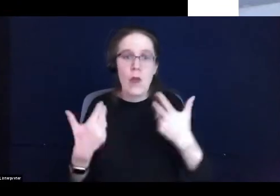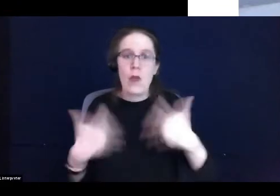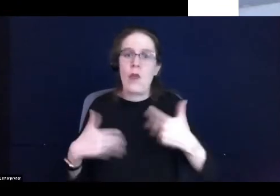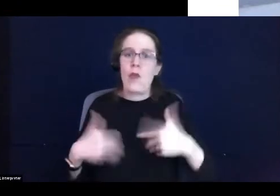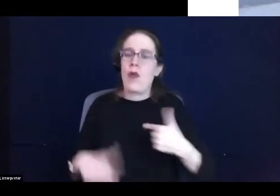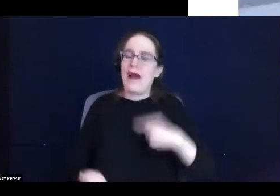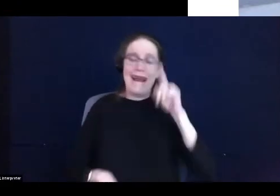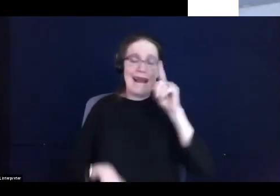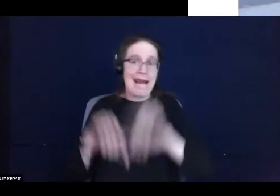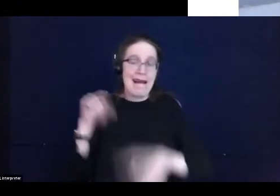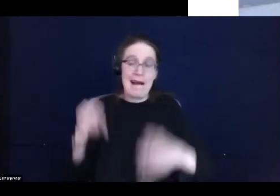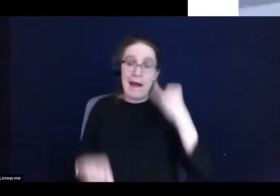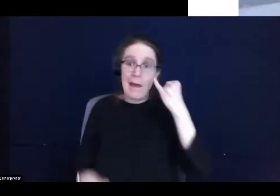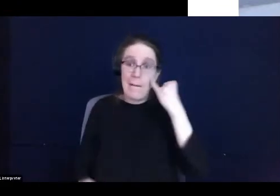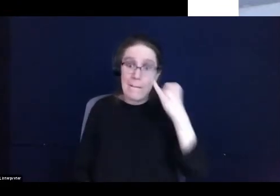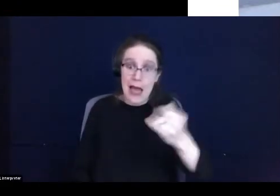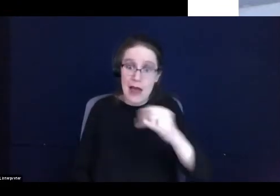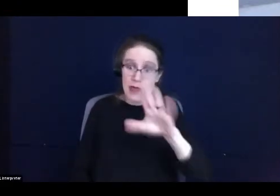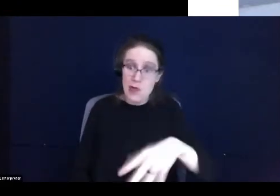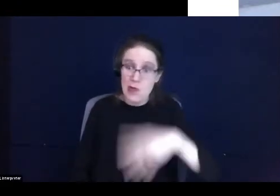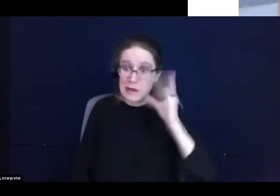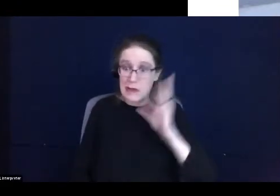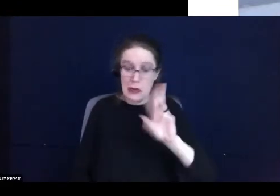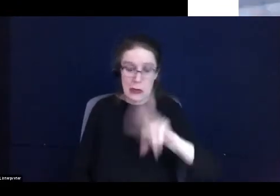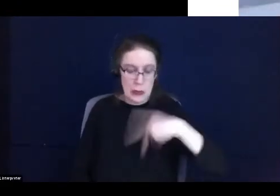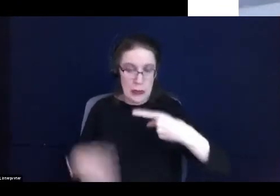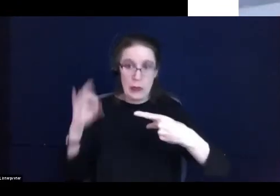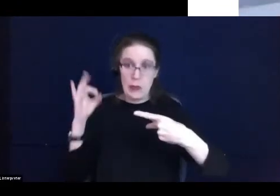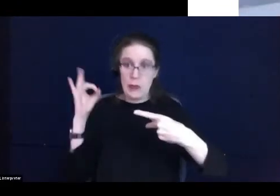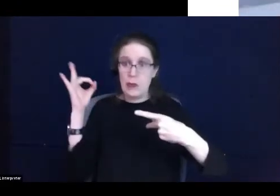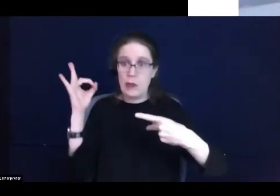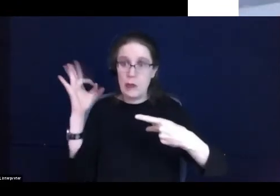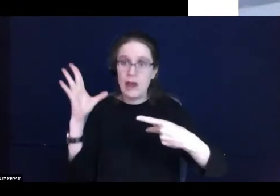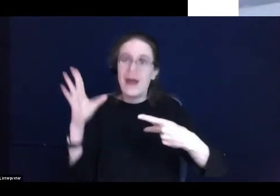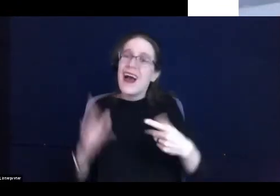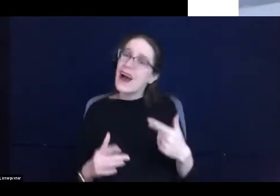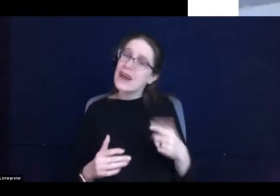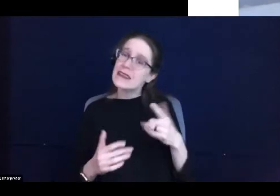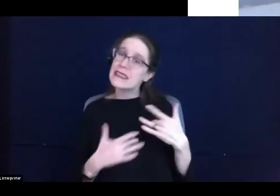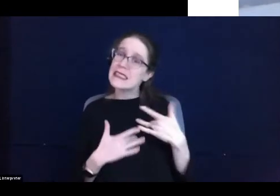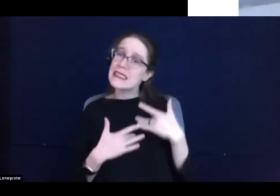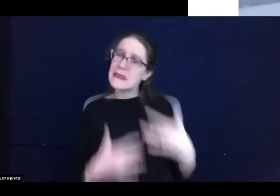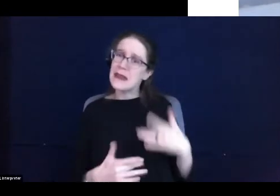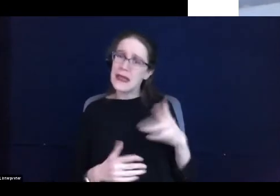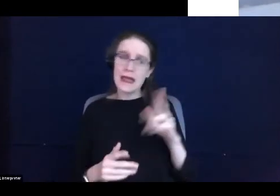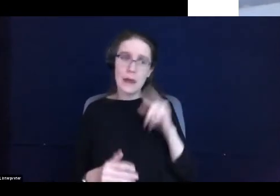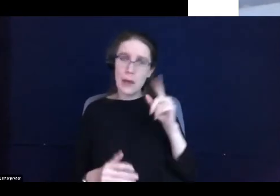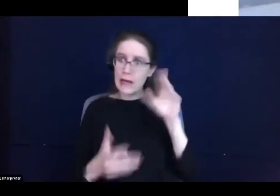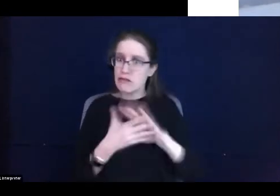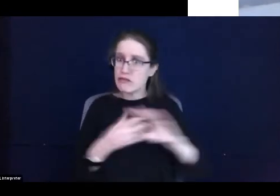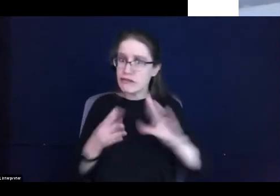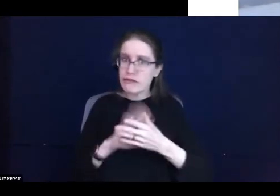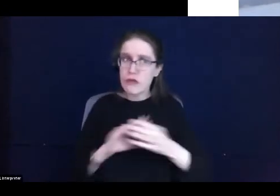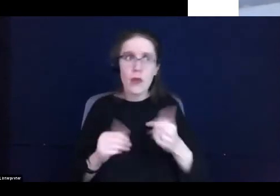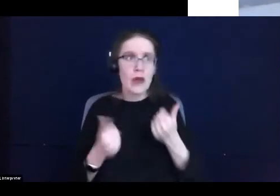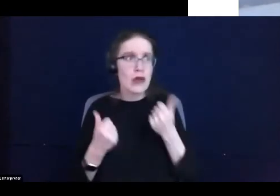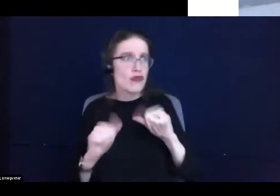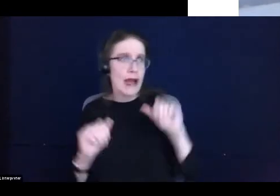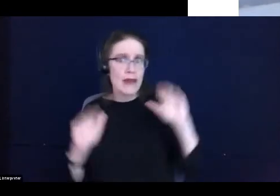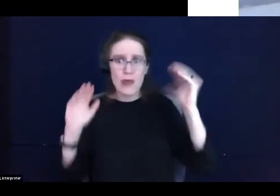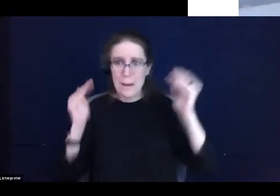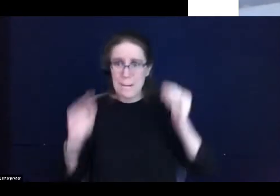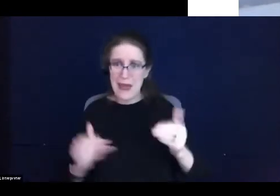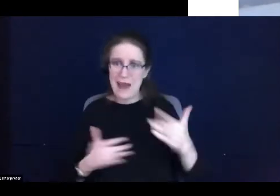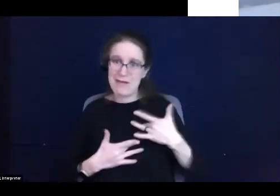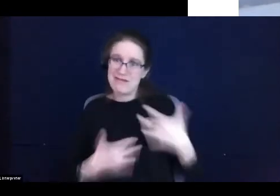going through. So often as people, we try to draw comparisons when we hear stories, and if you haven't gone through